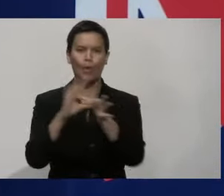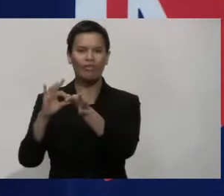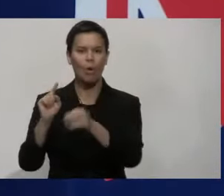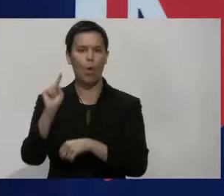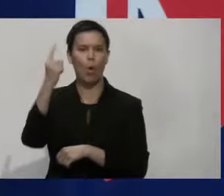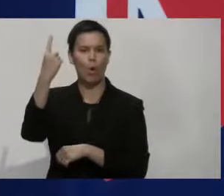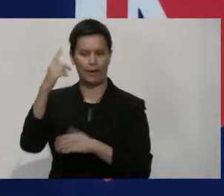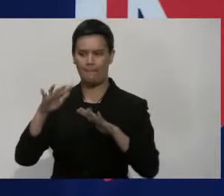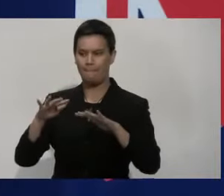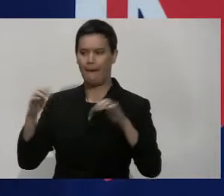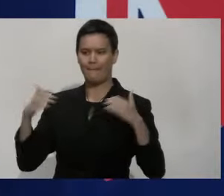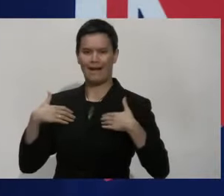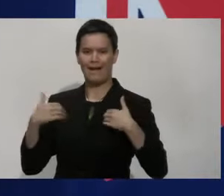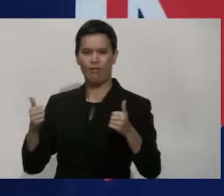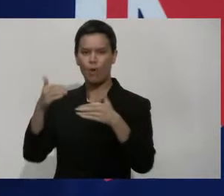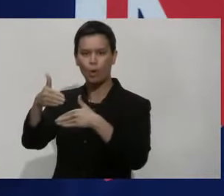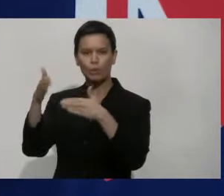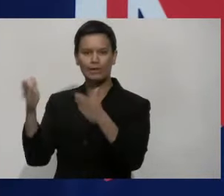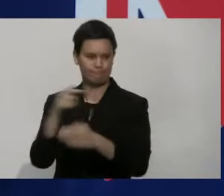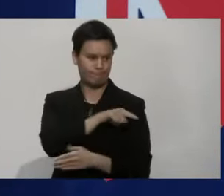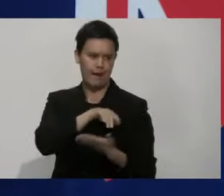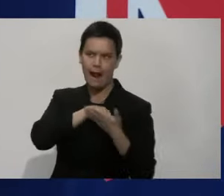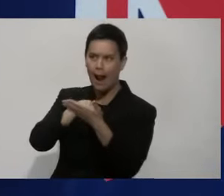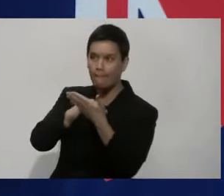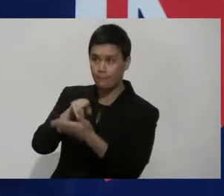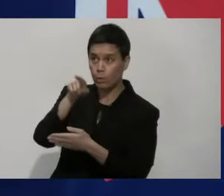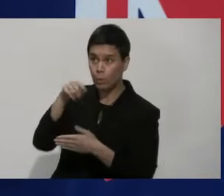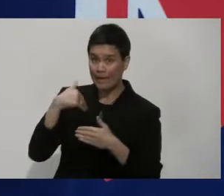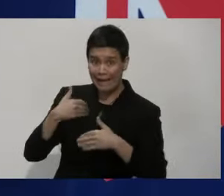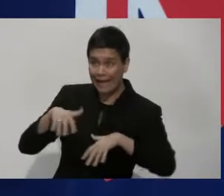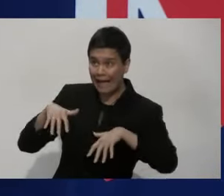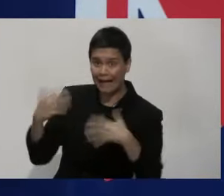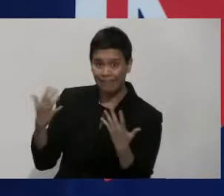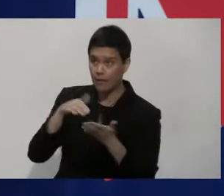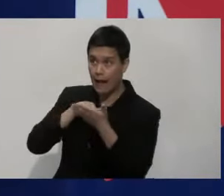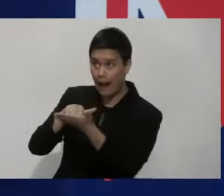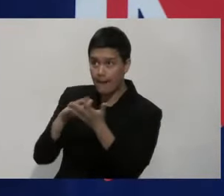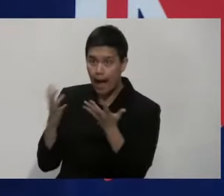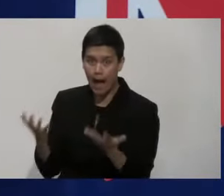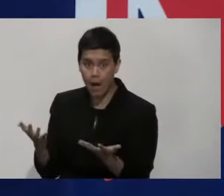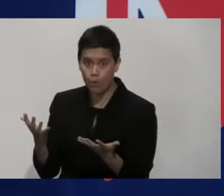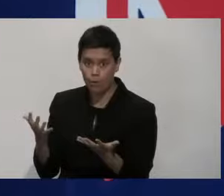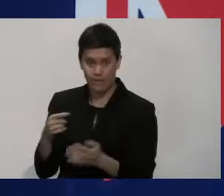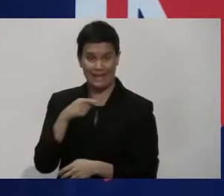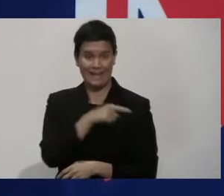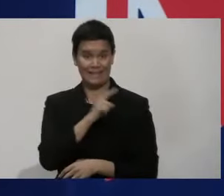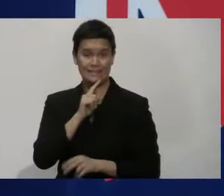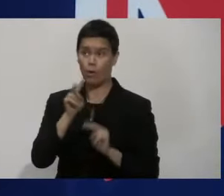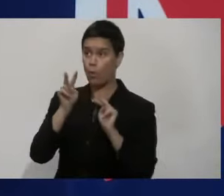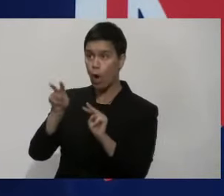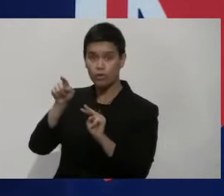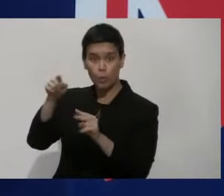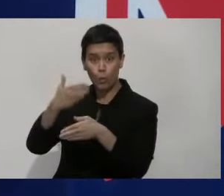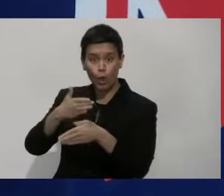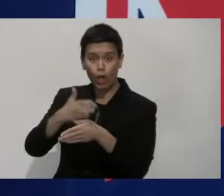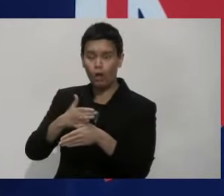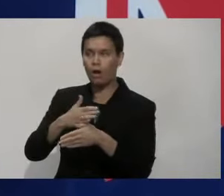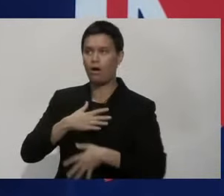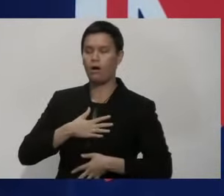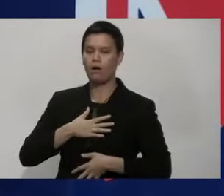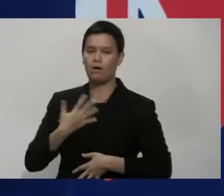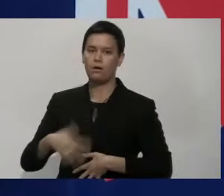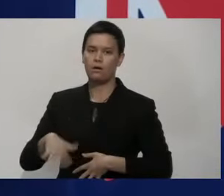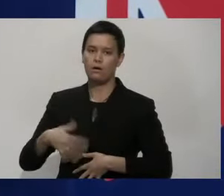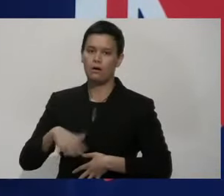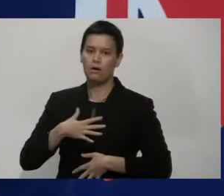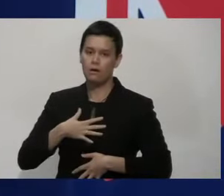their incredibly important job. He said he found watching them a humbling experience. And I've seen that